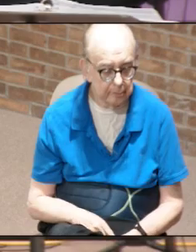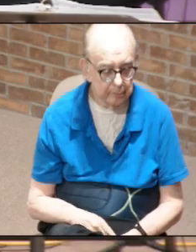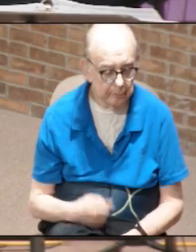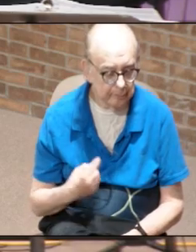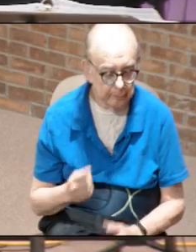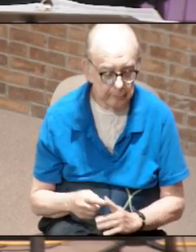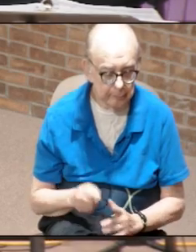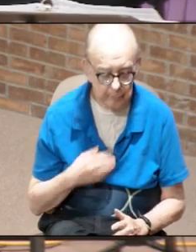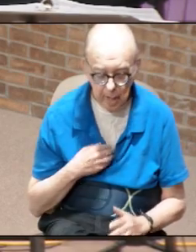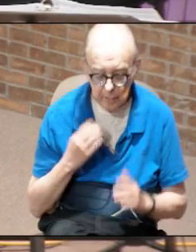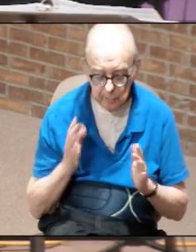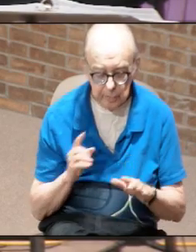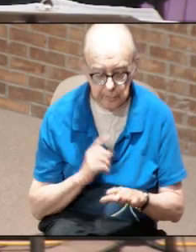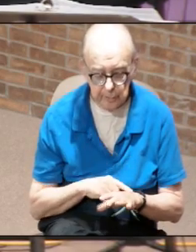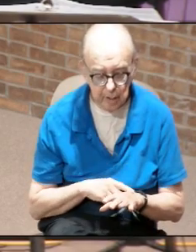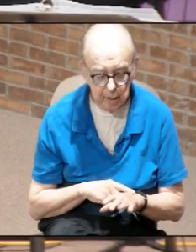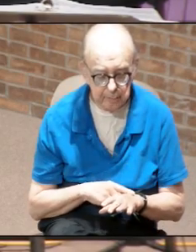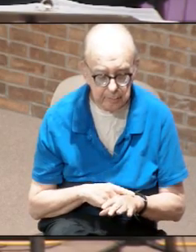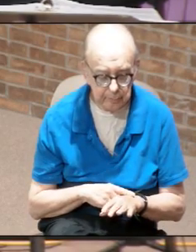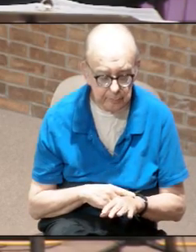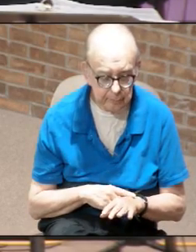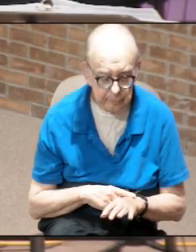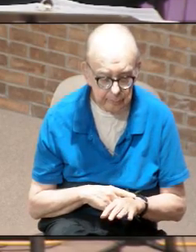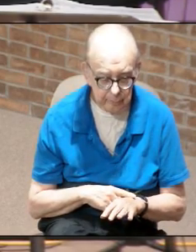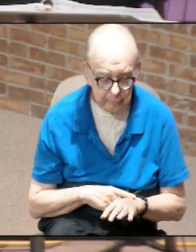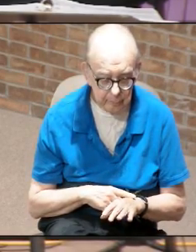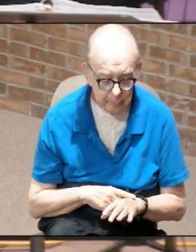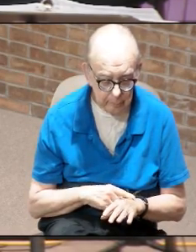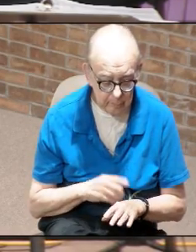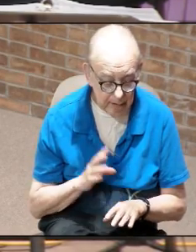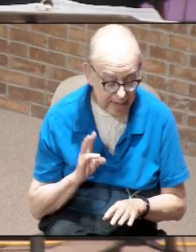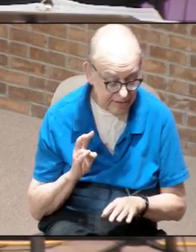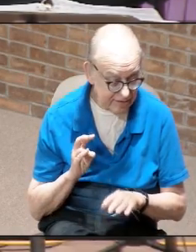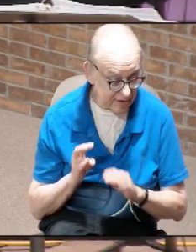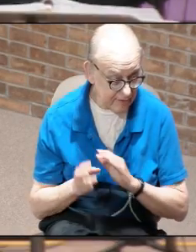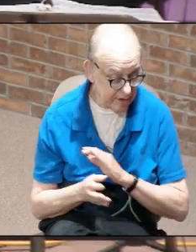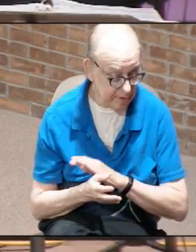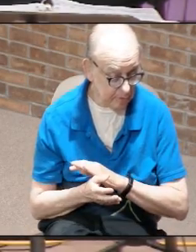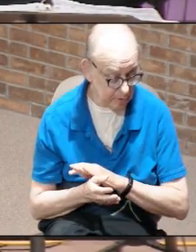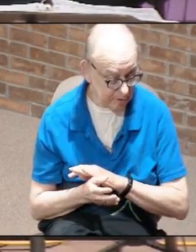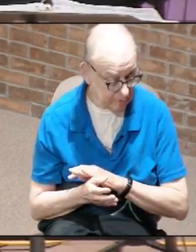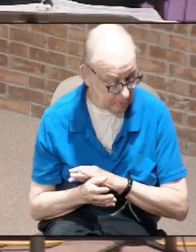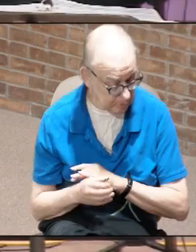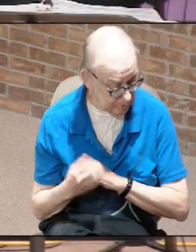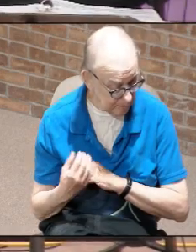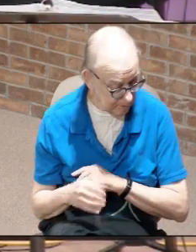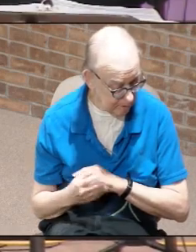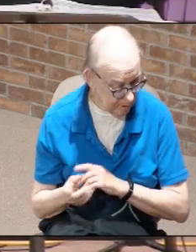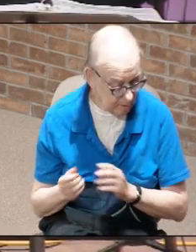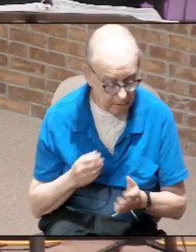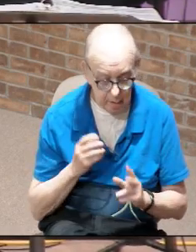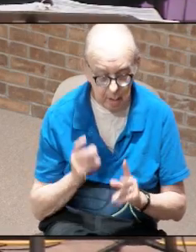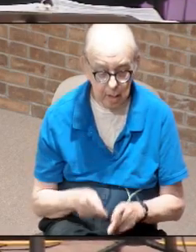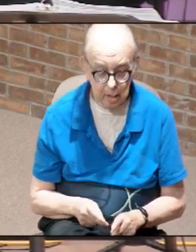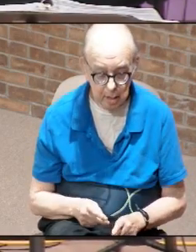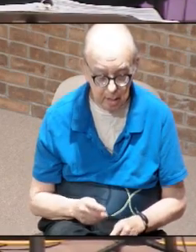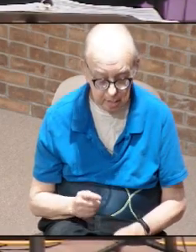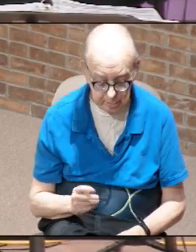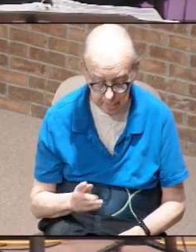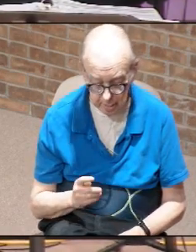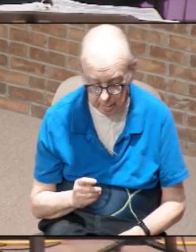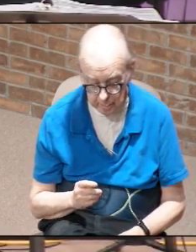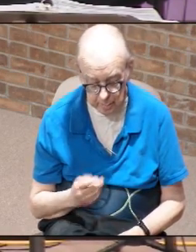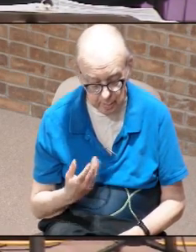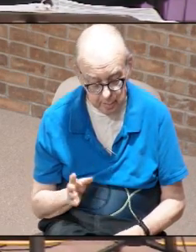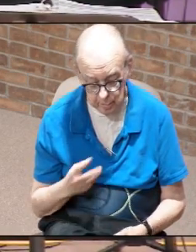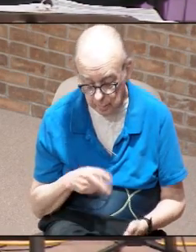We started having a great time. At 7 o'clock in the morning, when everybody else is trying to go, oh,